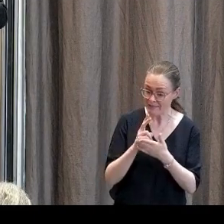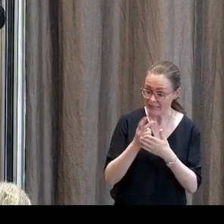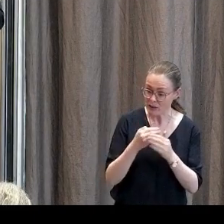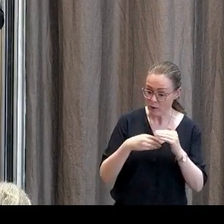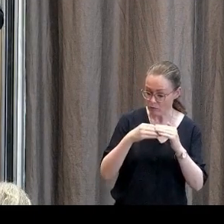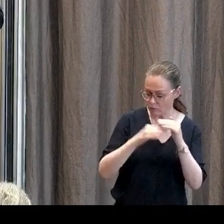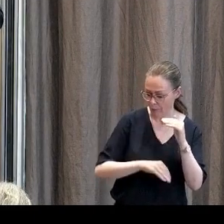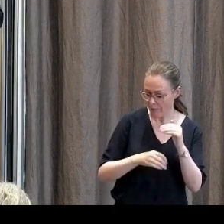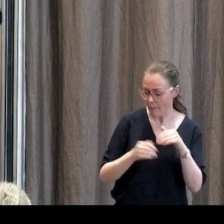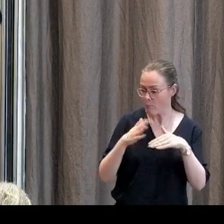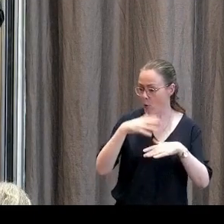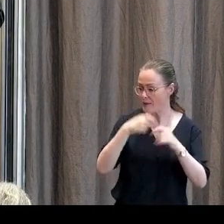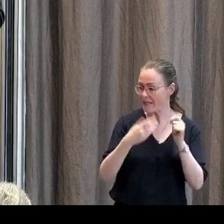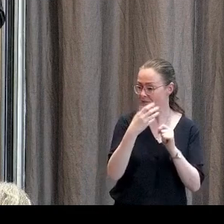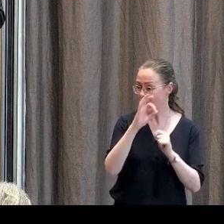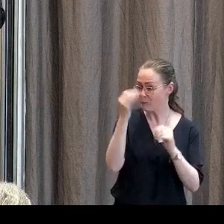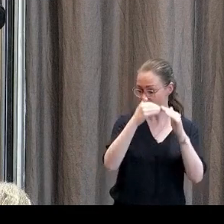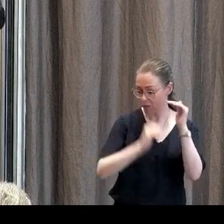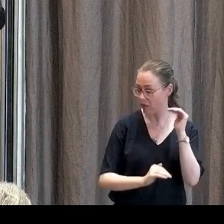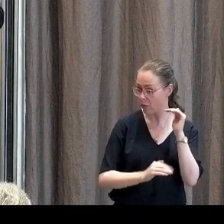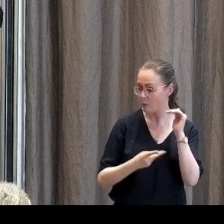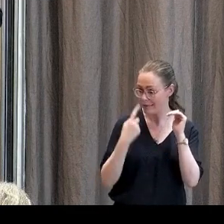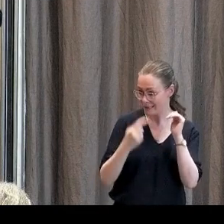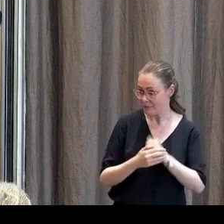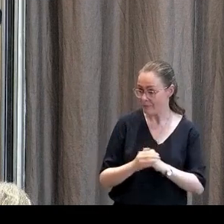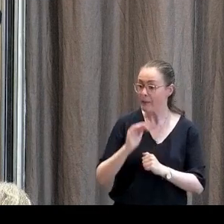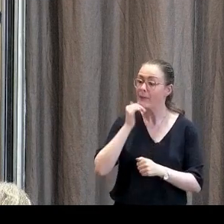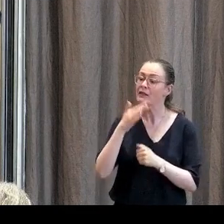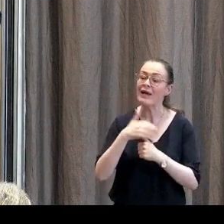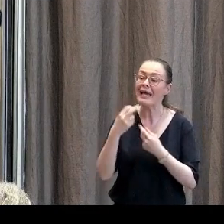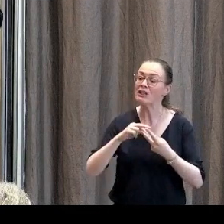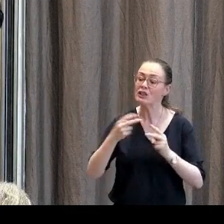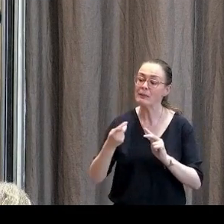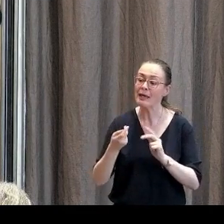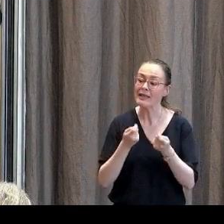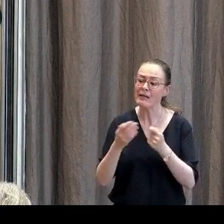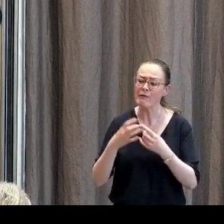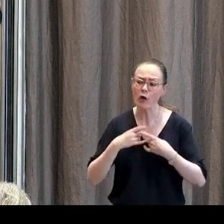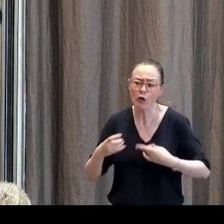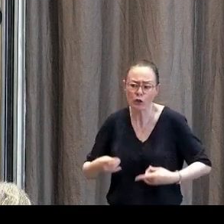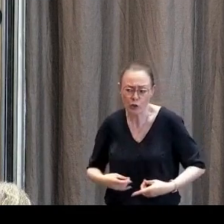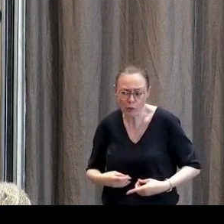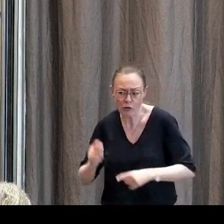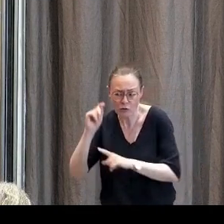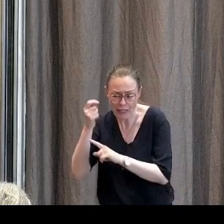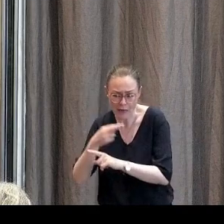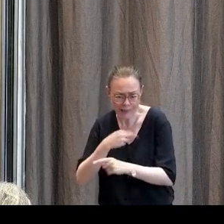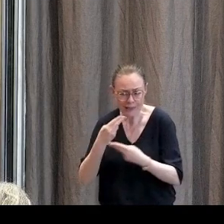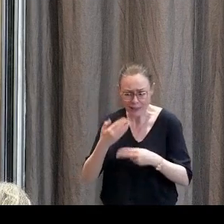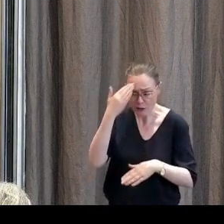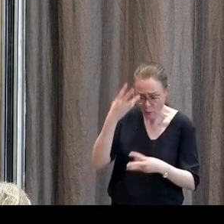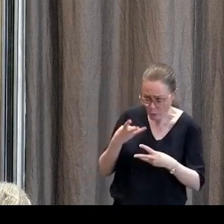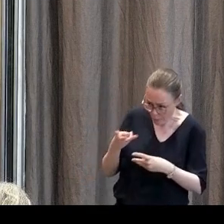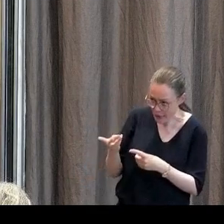by more than 50%, because taking any kind of gene therapy through to human trials, you'd really need to know that it would do